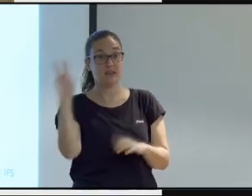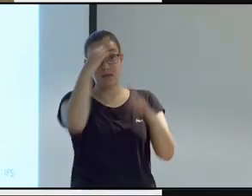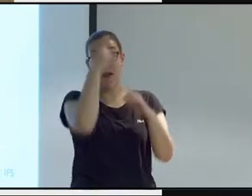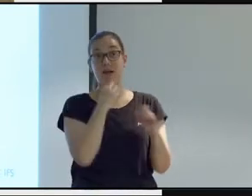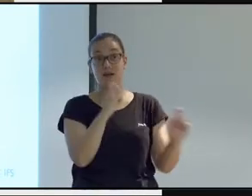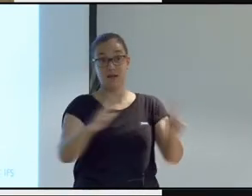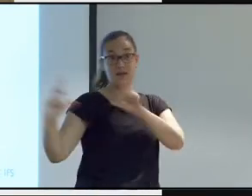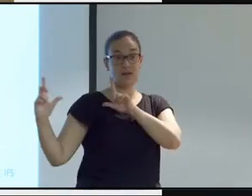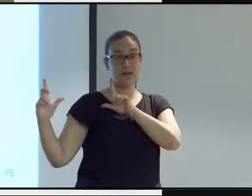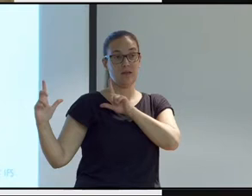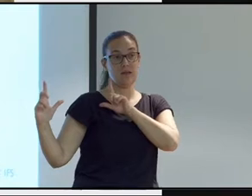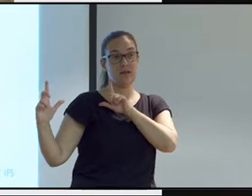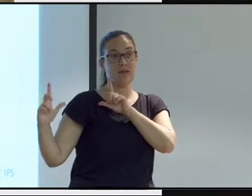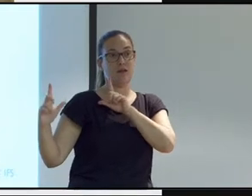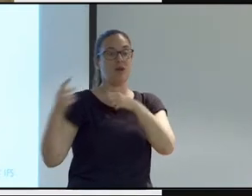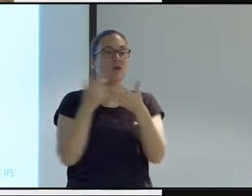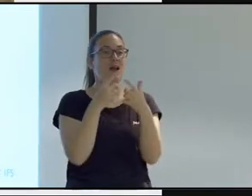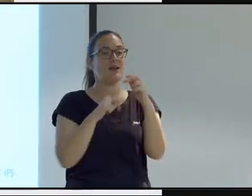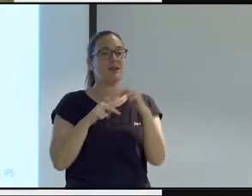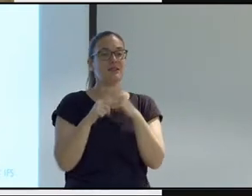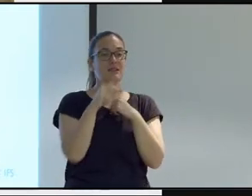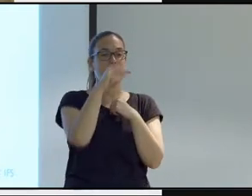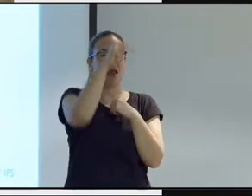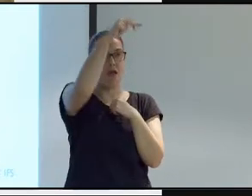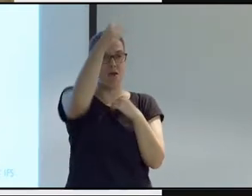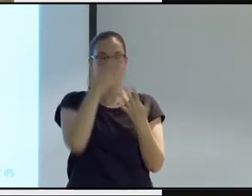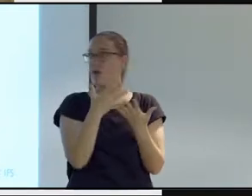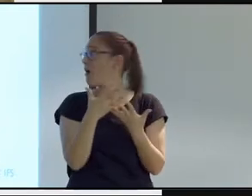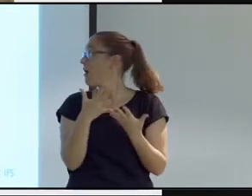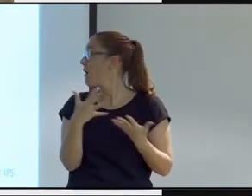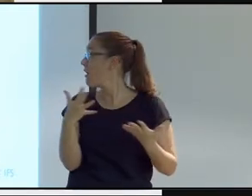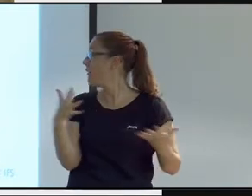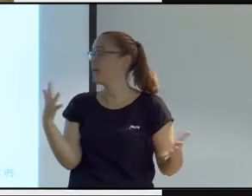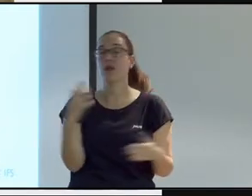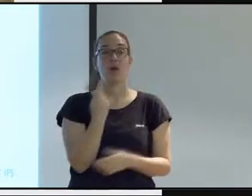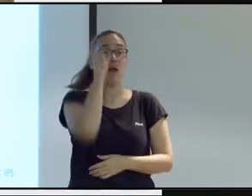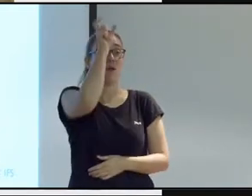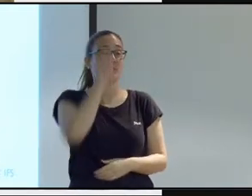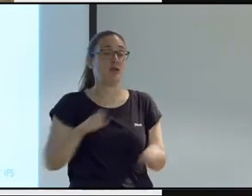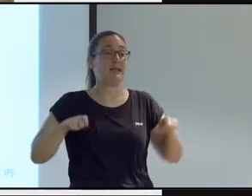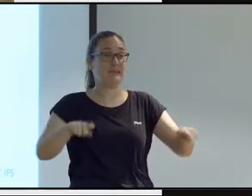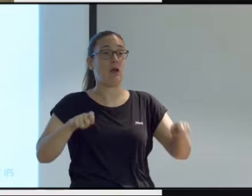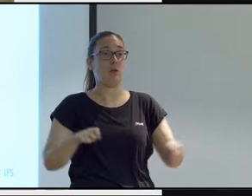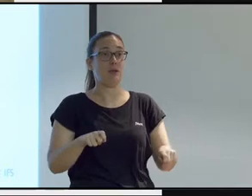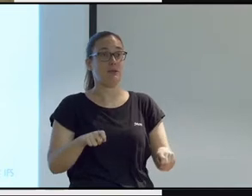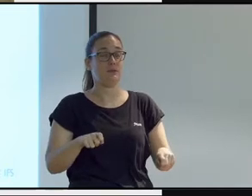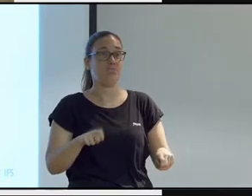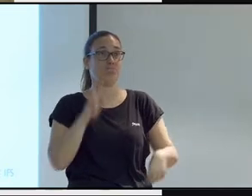Now, on this slide, we see a huge staircase, and you see a person in a